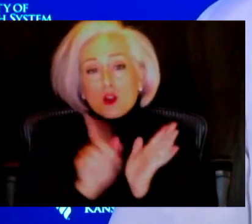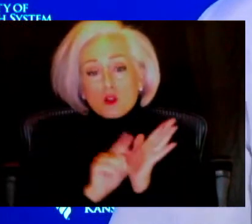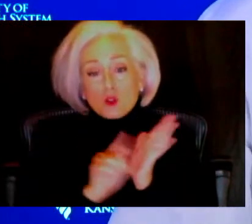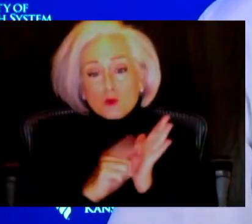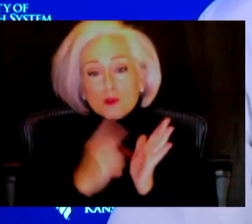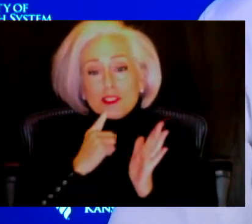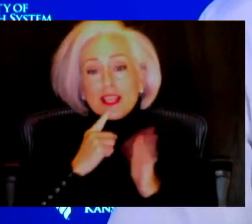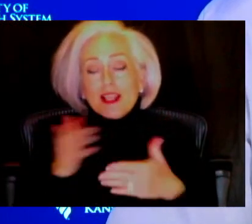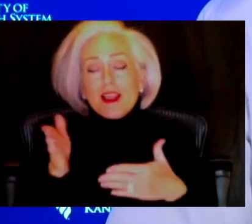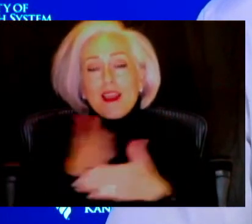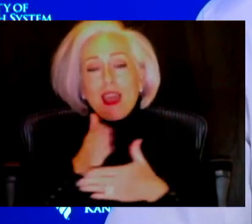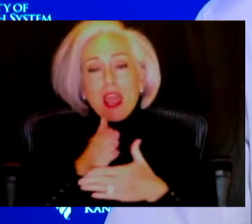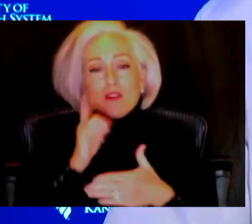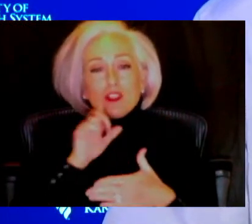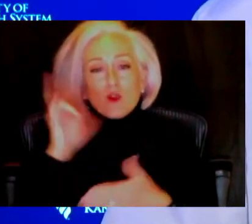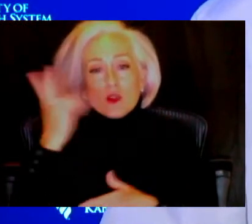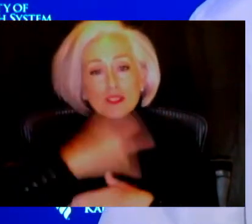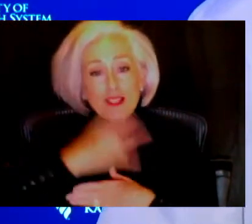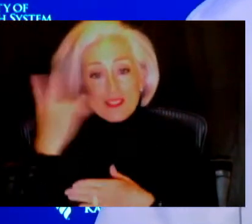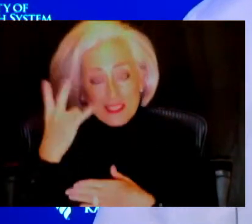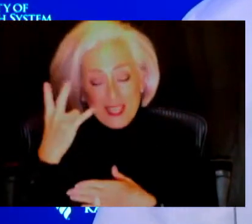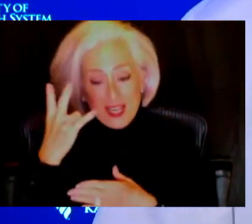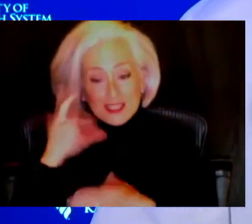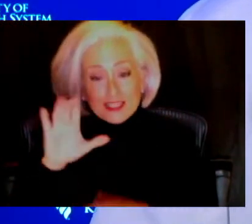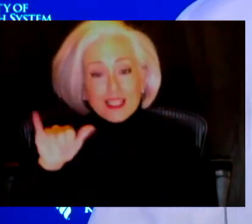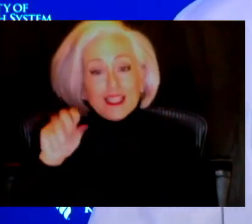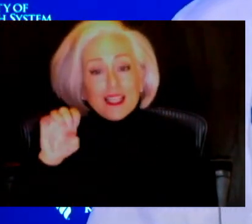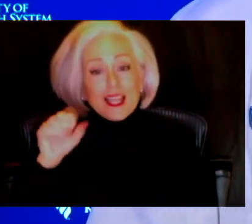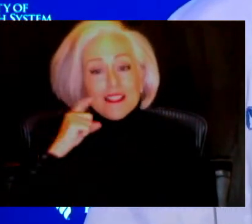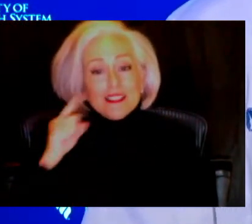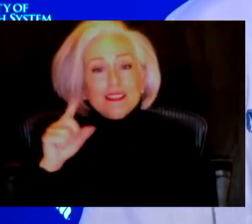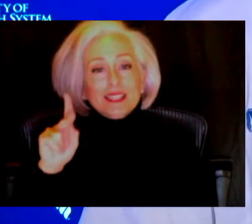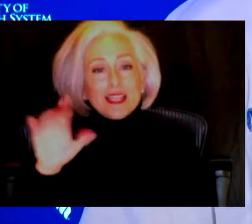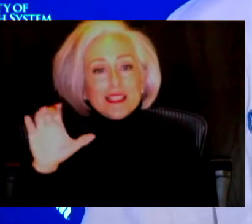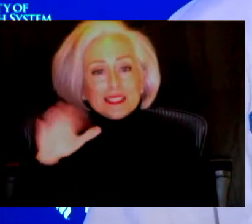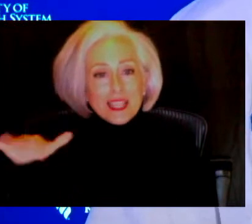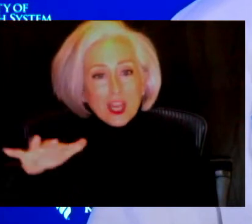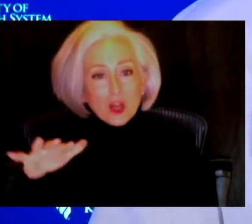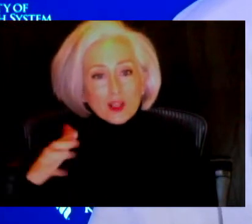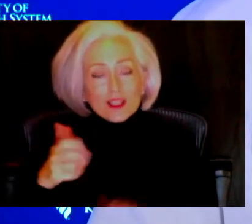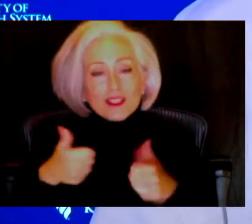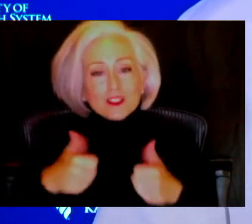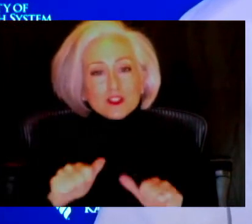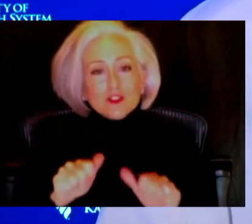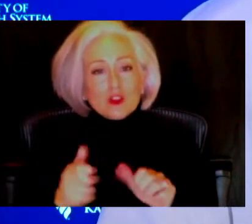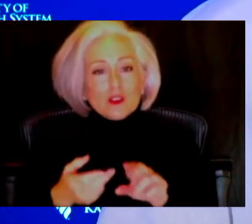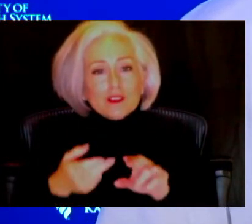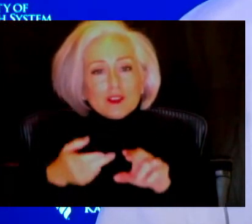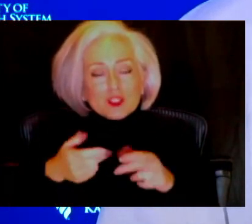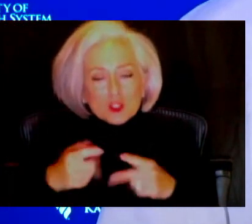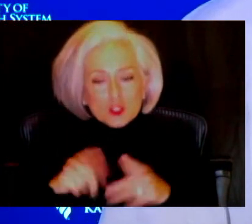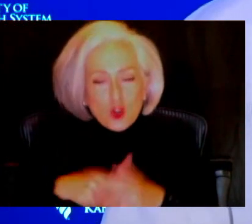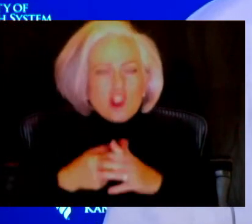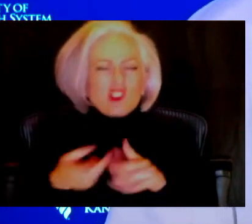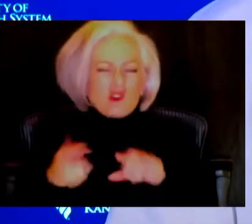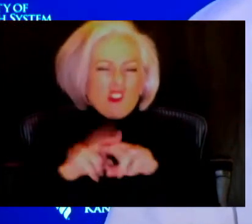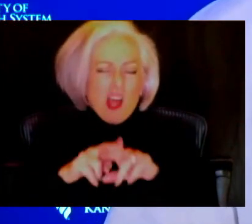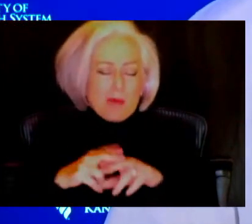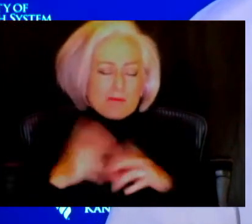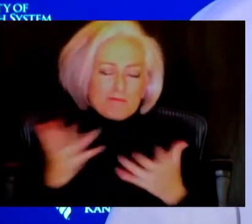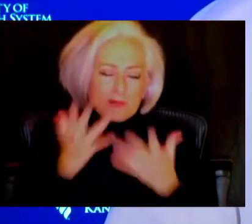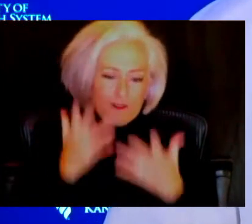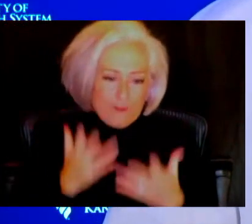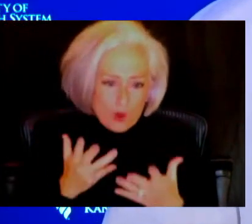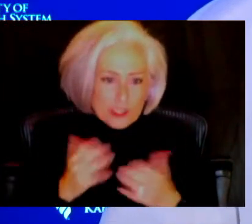for the number of cases in the Kansas City metro area is starting to climb again, unfortunately. We hit a nadir